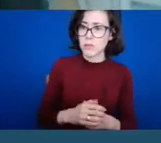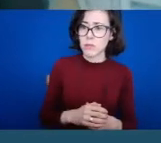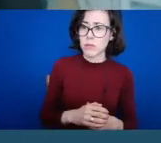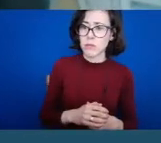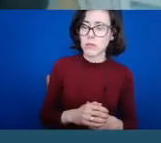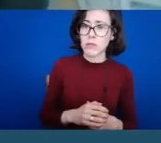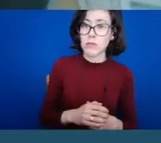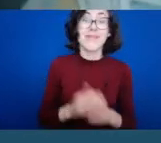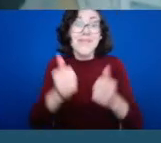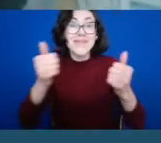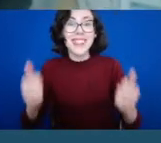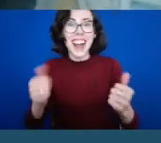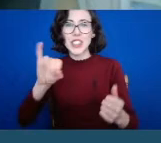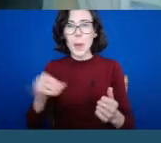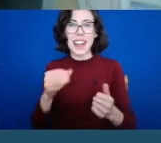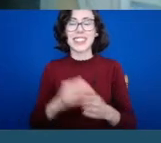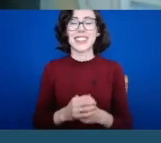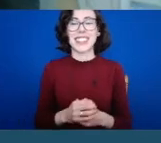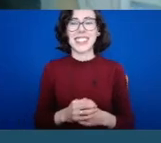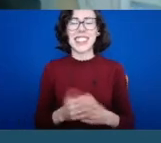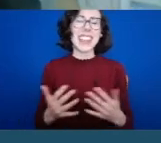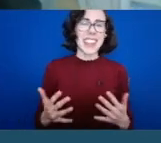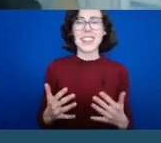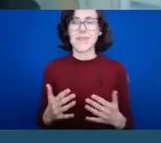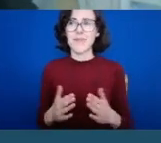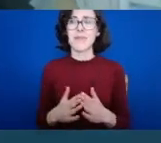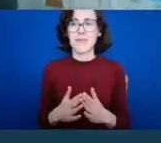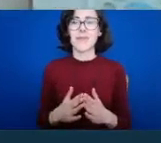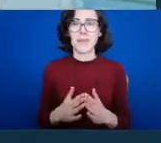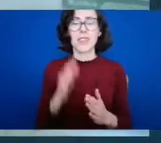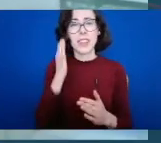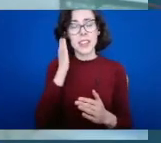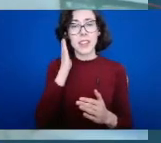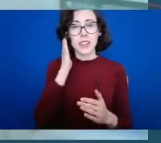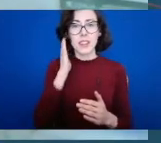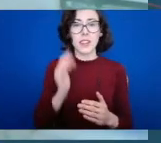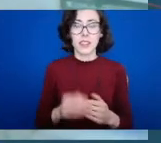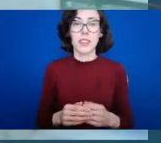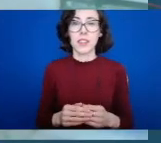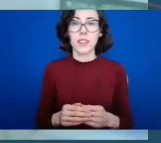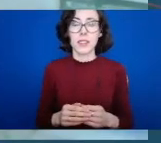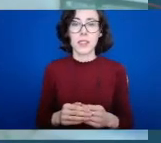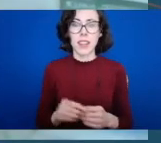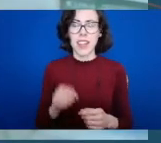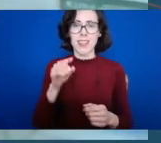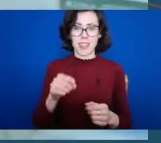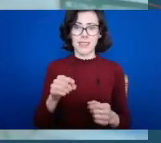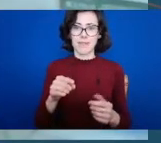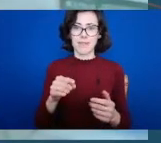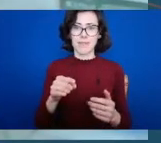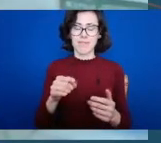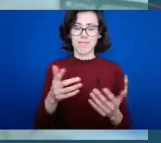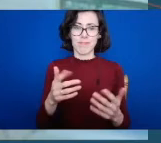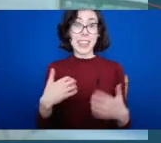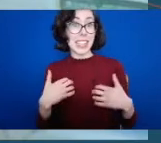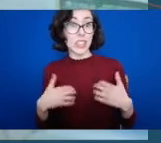Hi, Joanne. Yeah, look, I think that's a space that is undoubtedly going to grow. And really interesting to